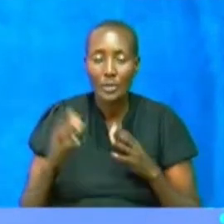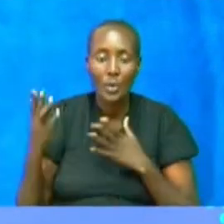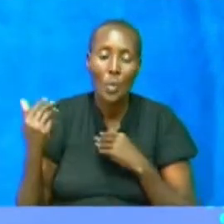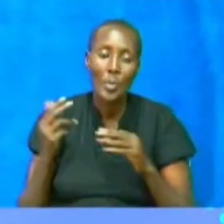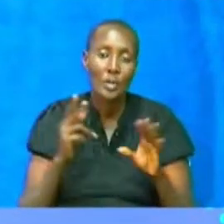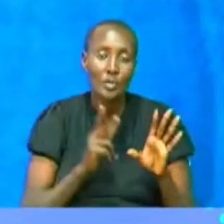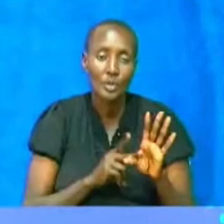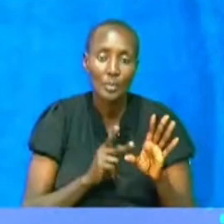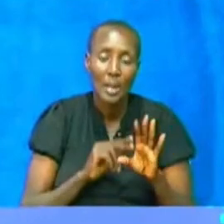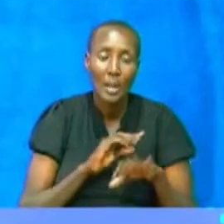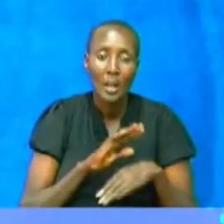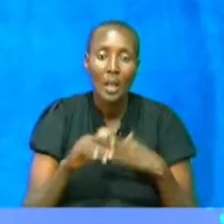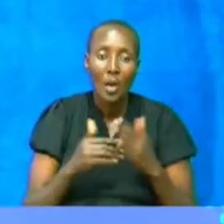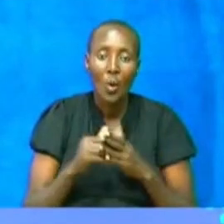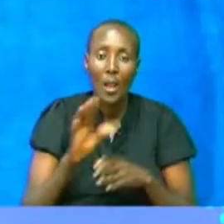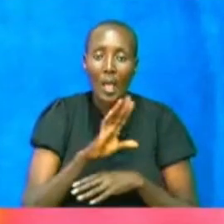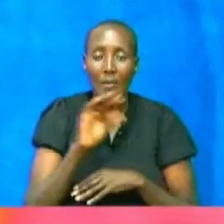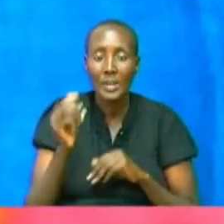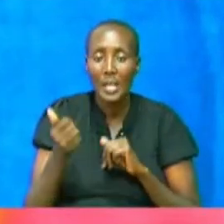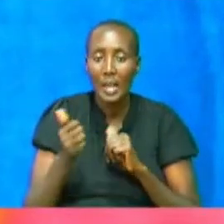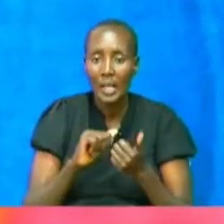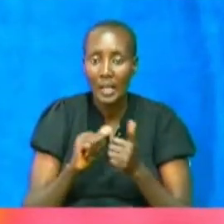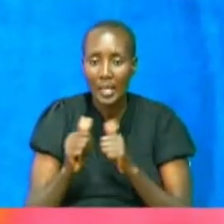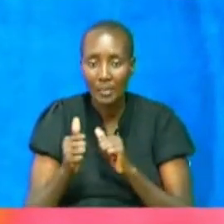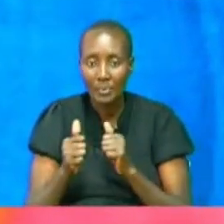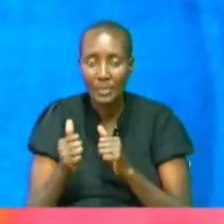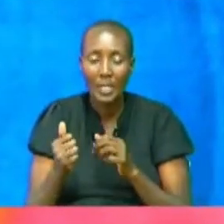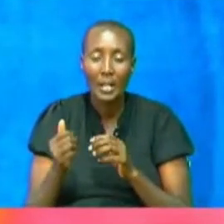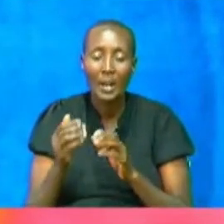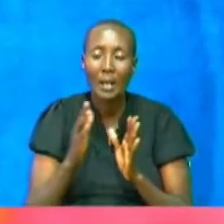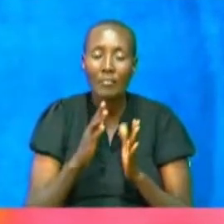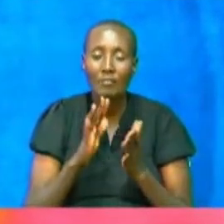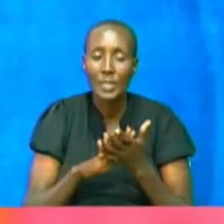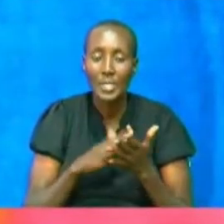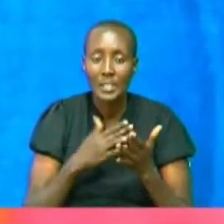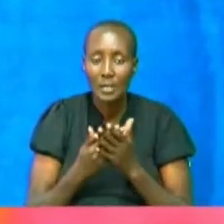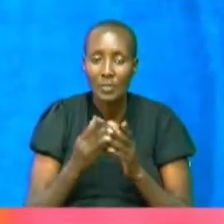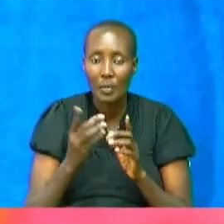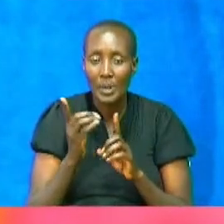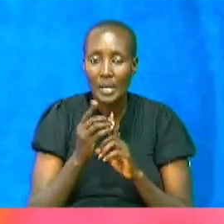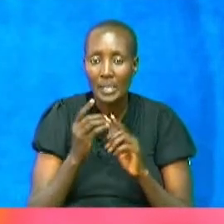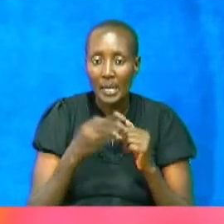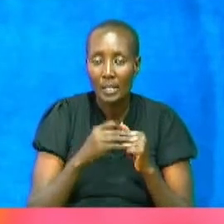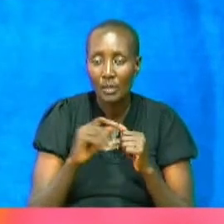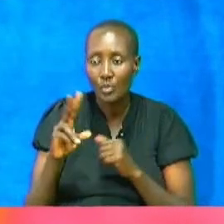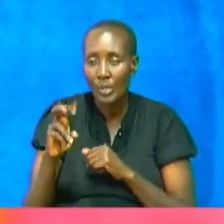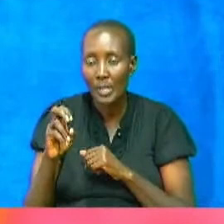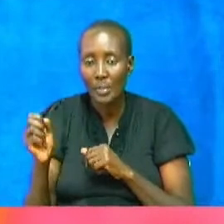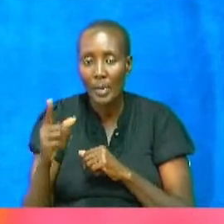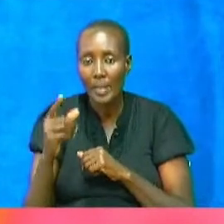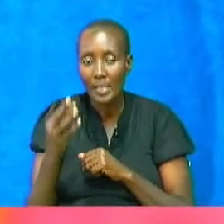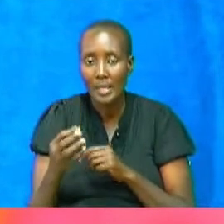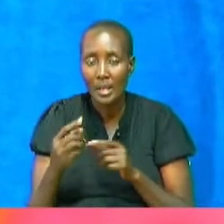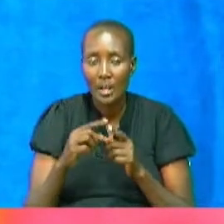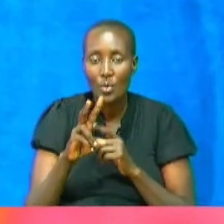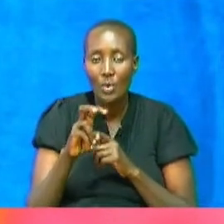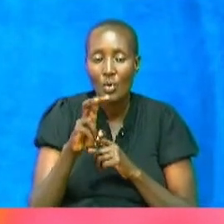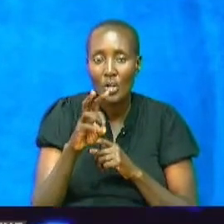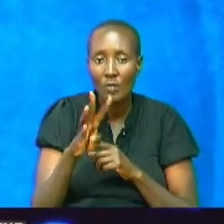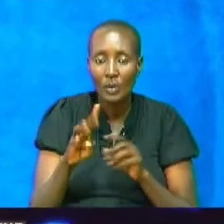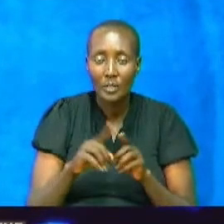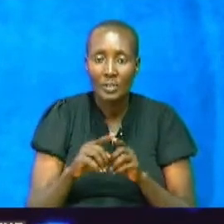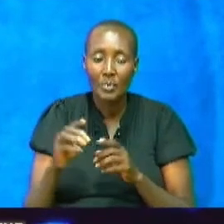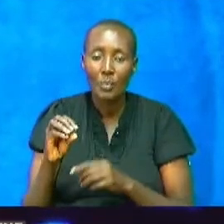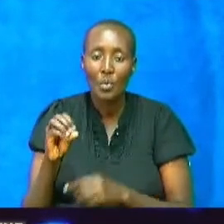participate in the All African Games slated for 8th to 20th of March 2024. Wafalme will be seeking to make a